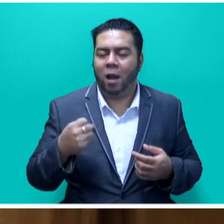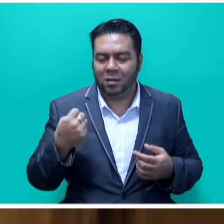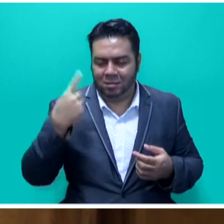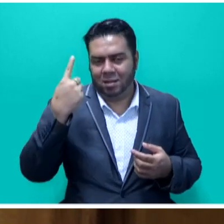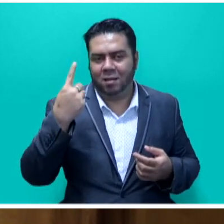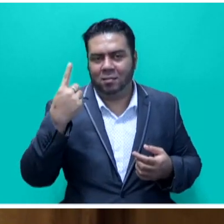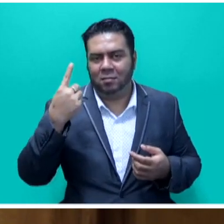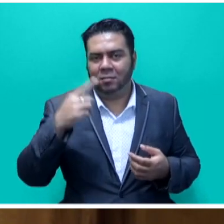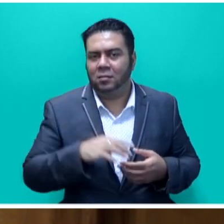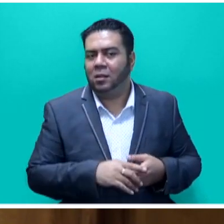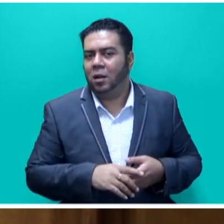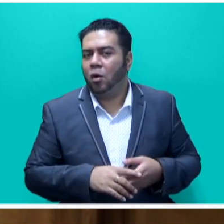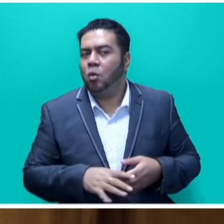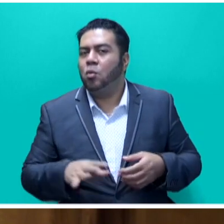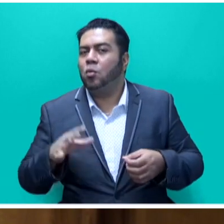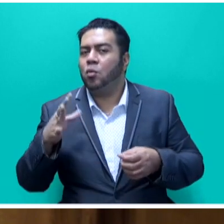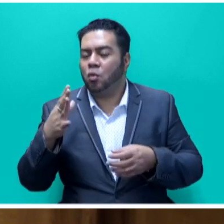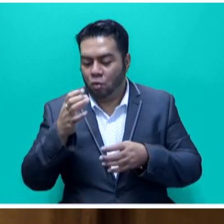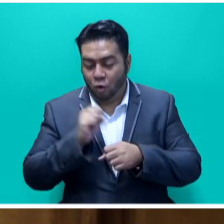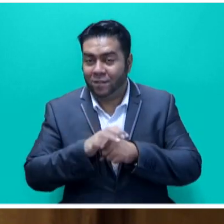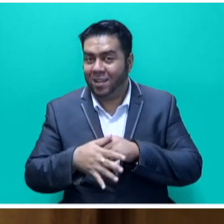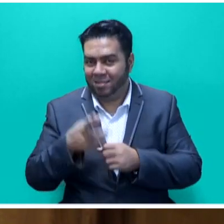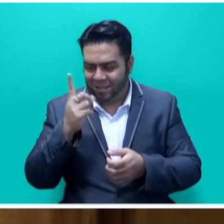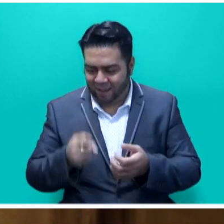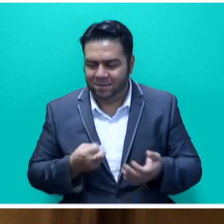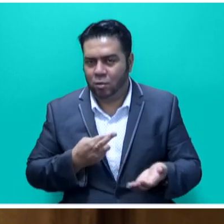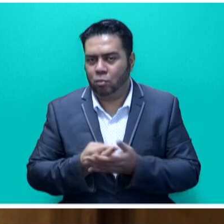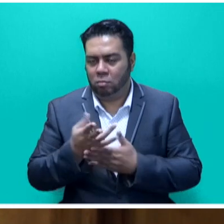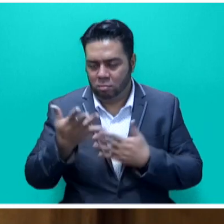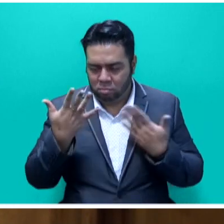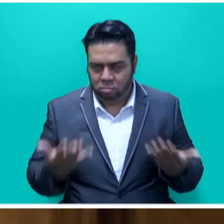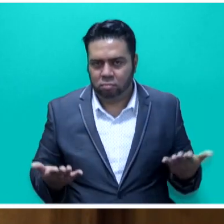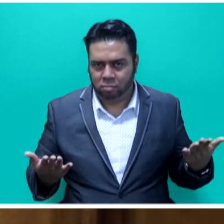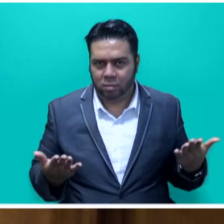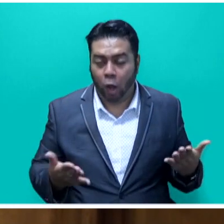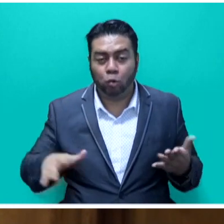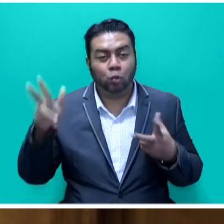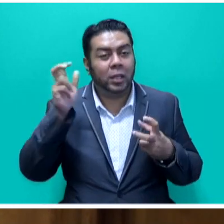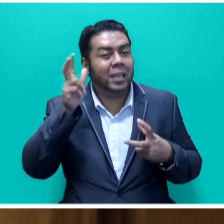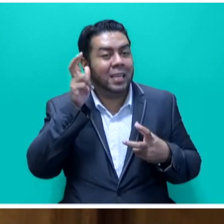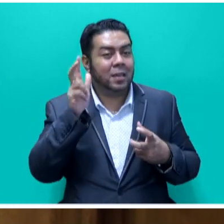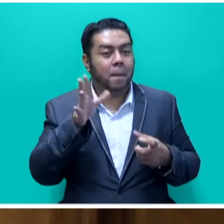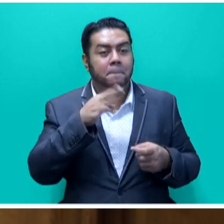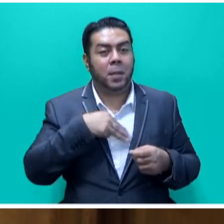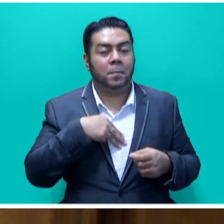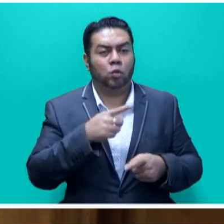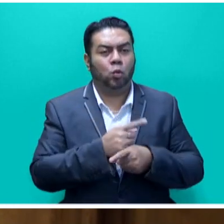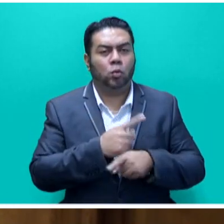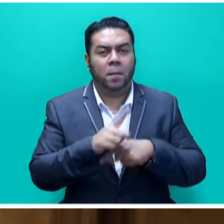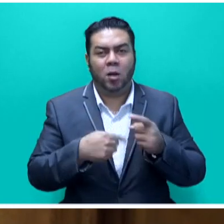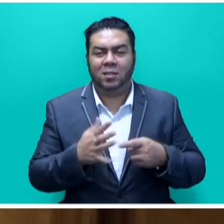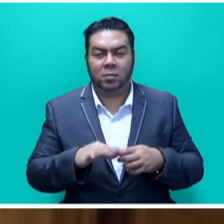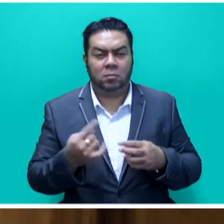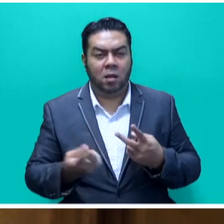our people. COVID-19 is a reality. And to hear some members talk about it being something